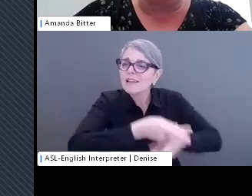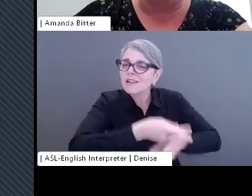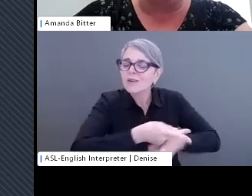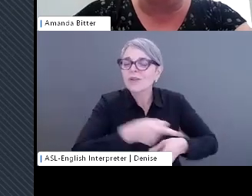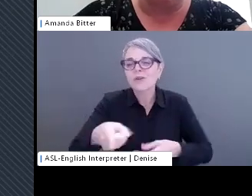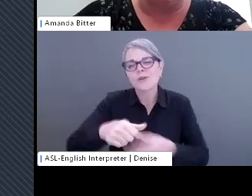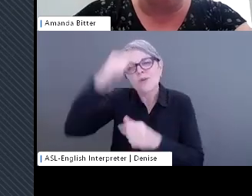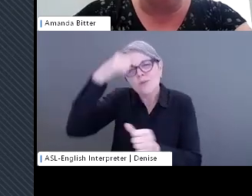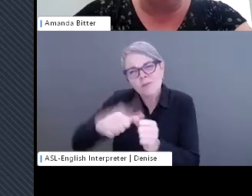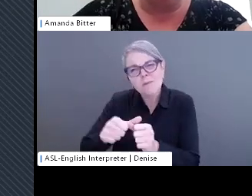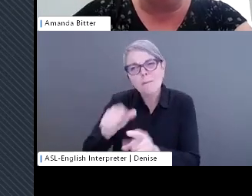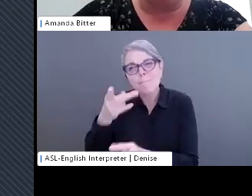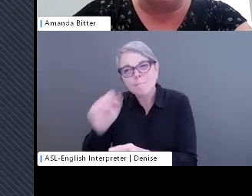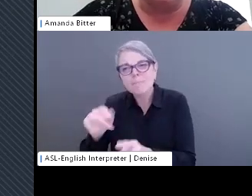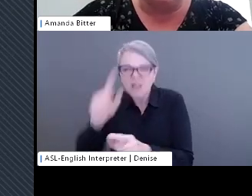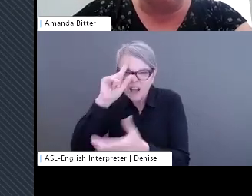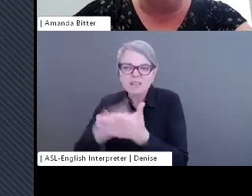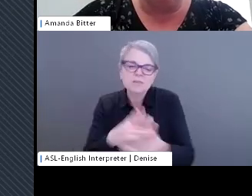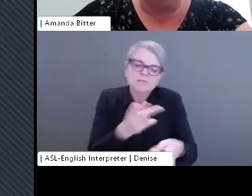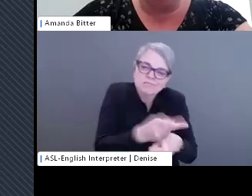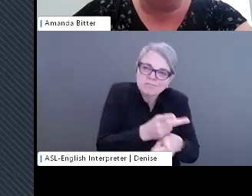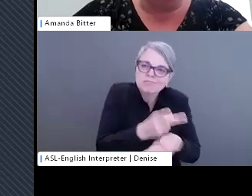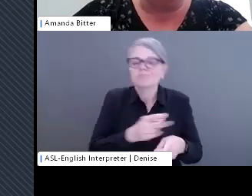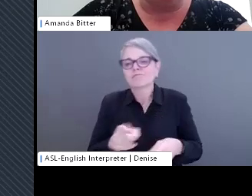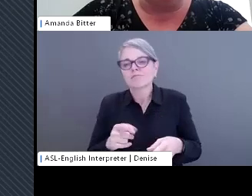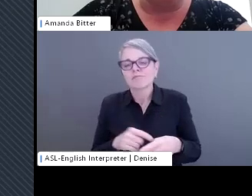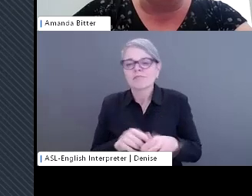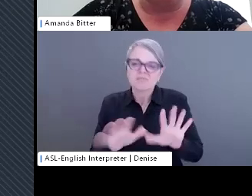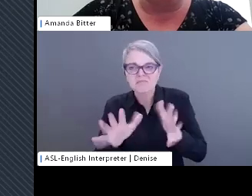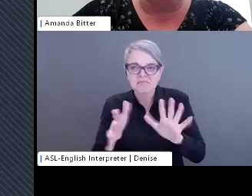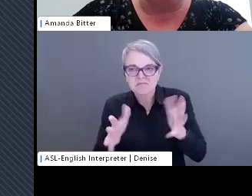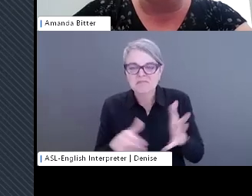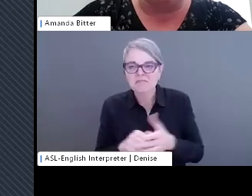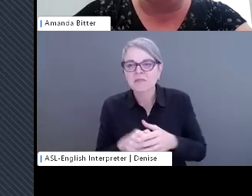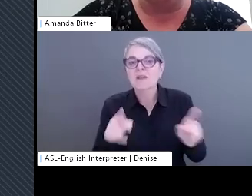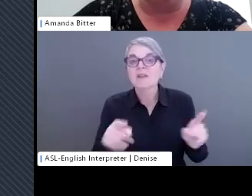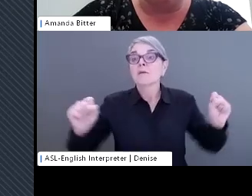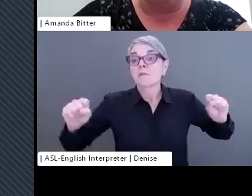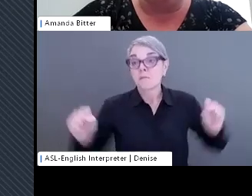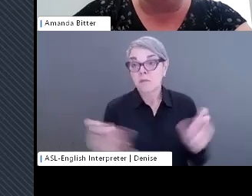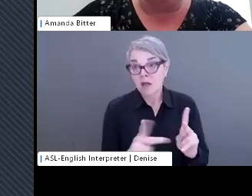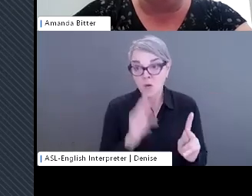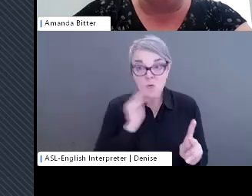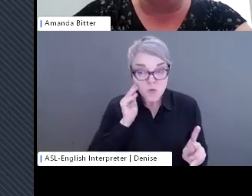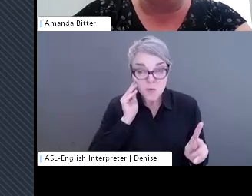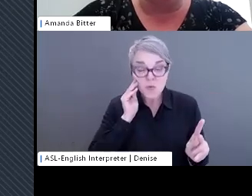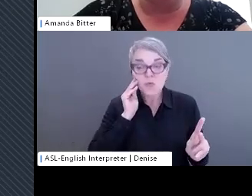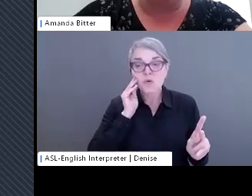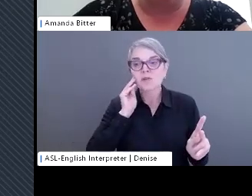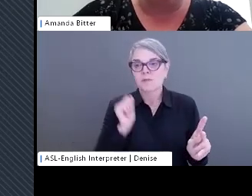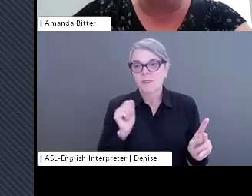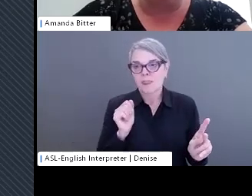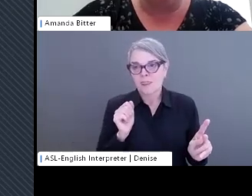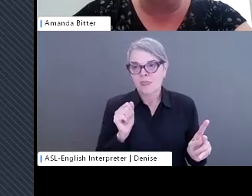the caregiver for Rita. So they're back home. The first day they're home, with Donald,